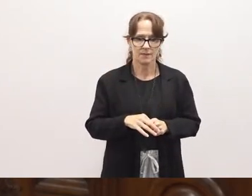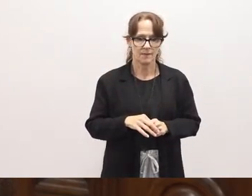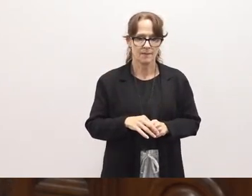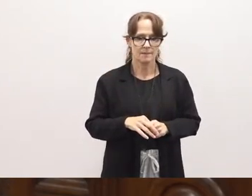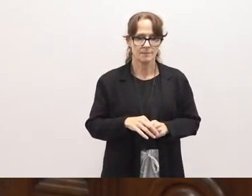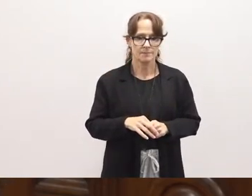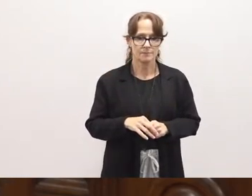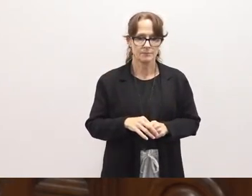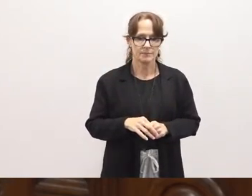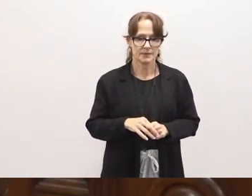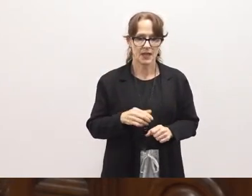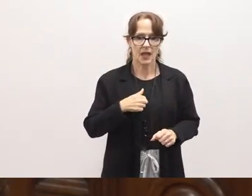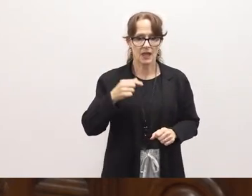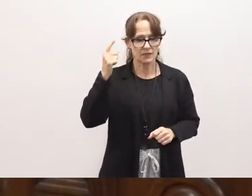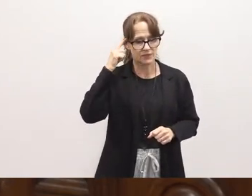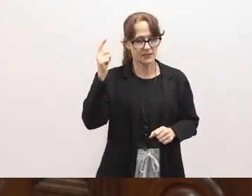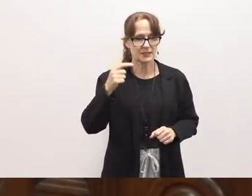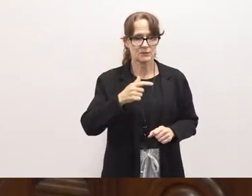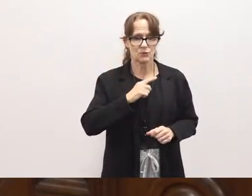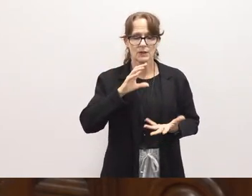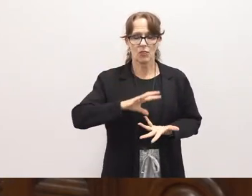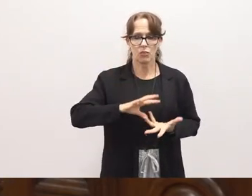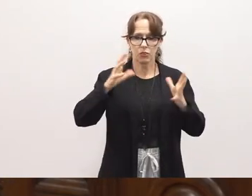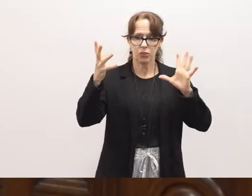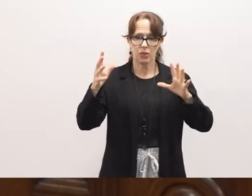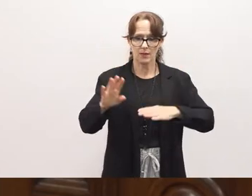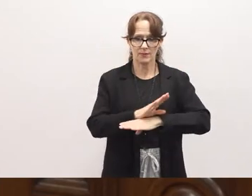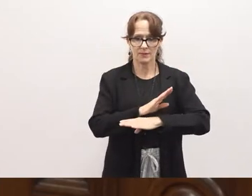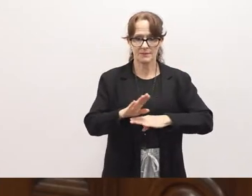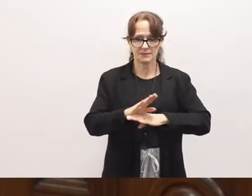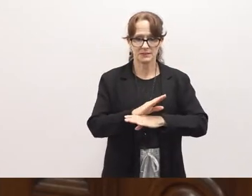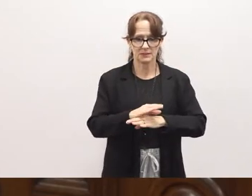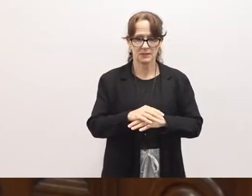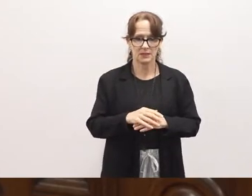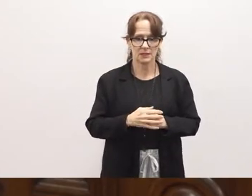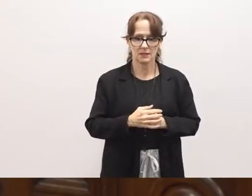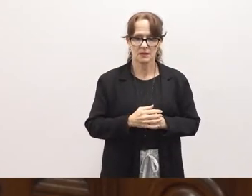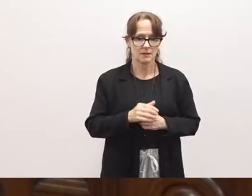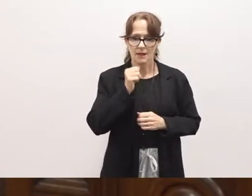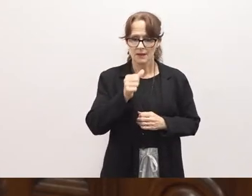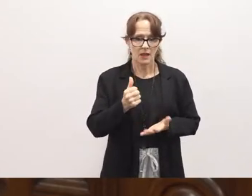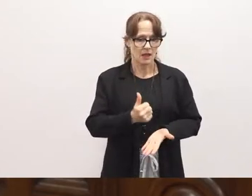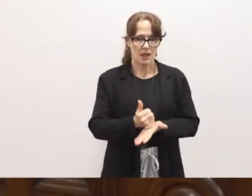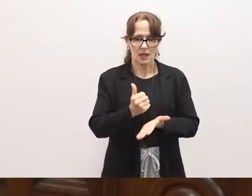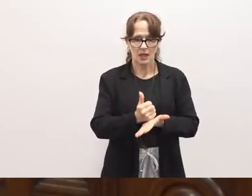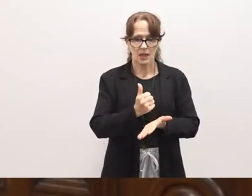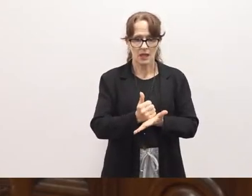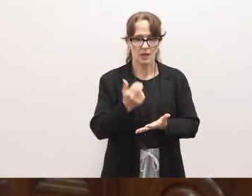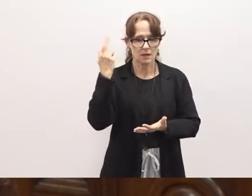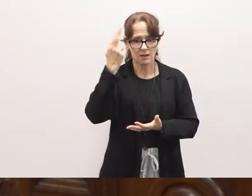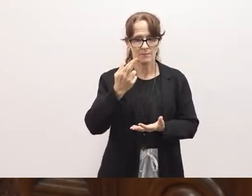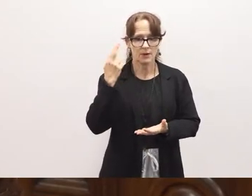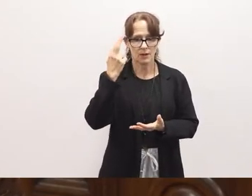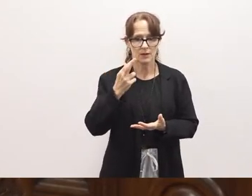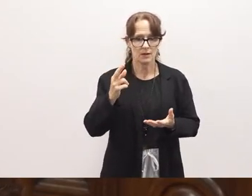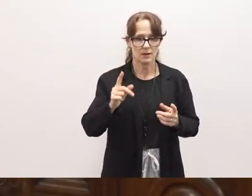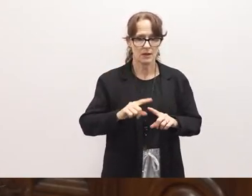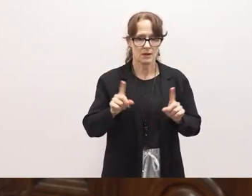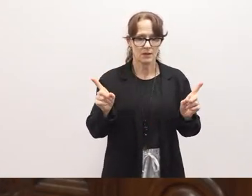would be crippling to the business that we do, and I don't think it would serve a purpose other